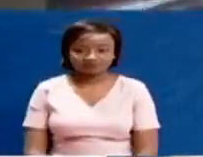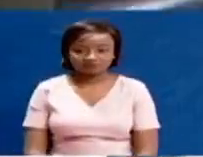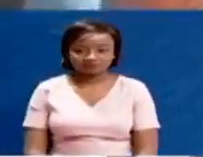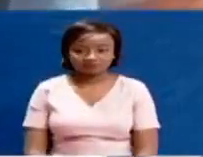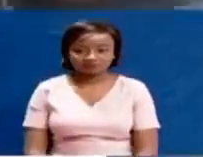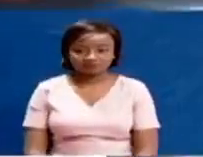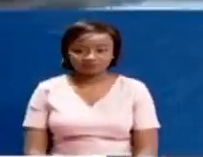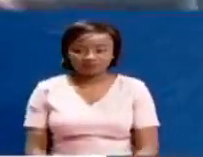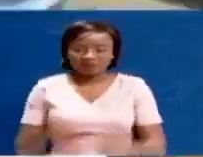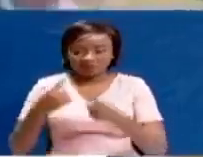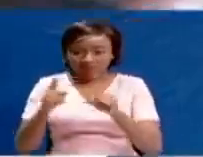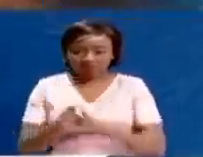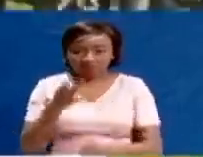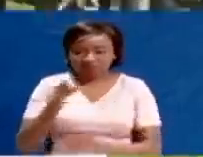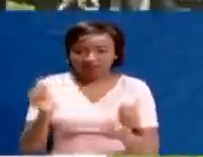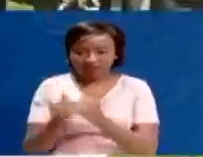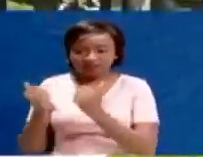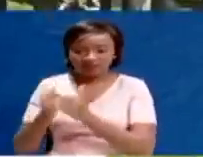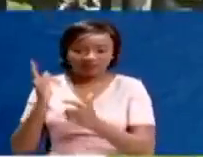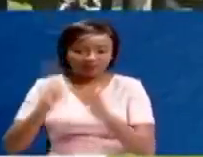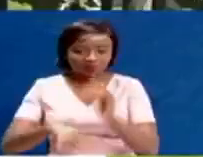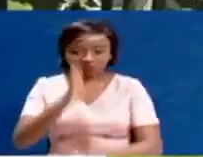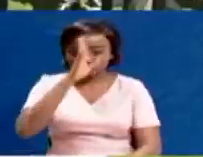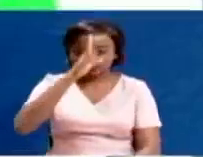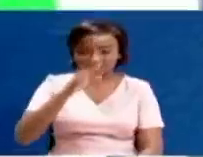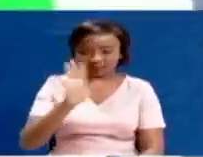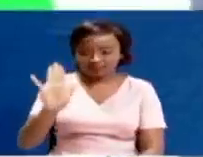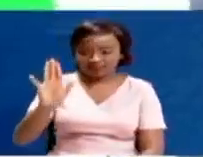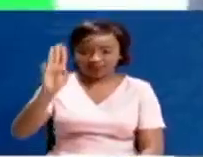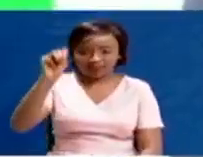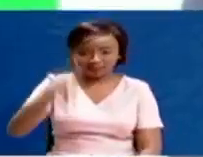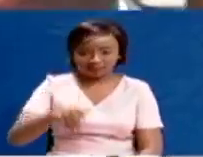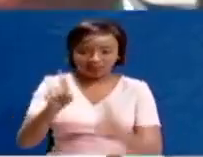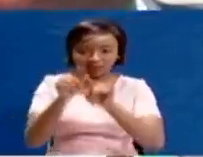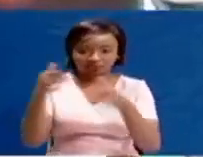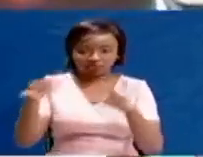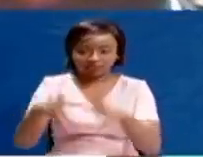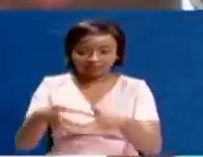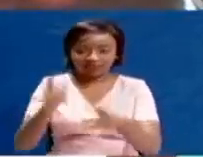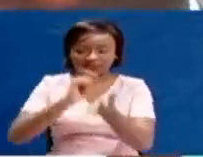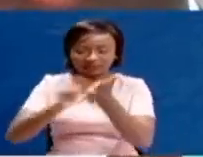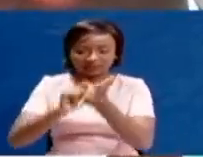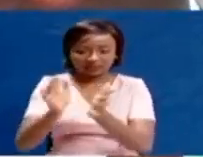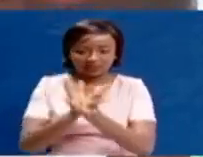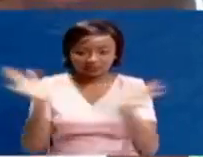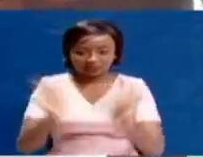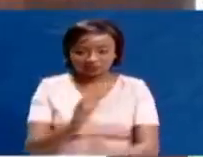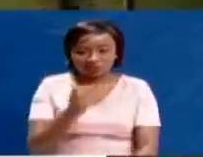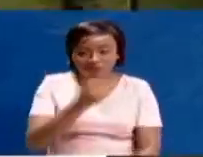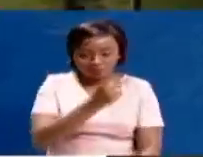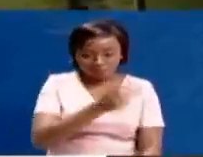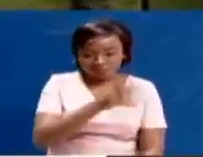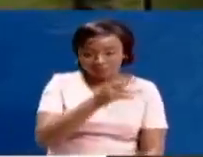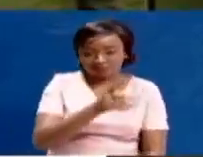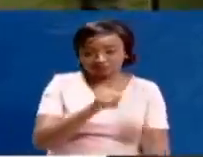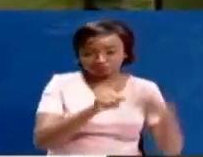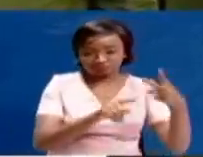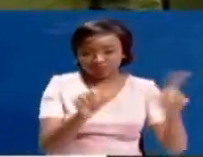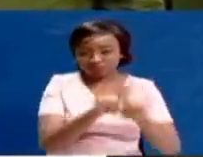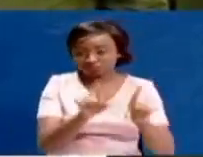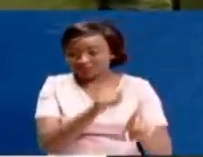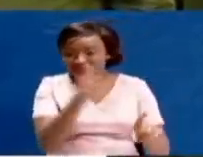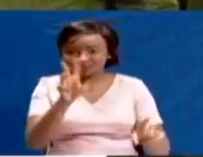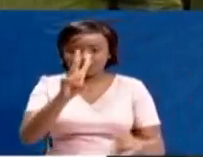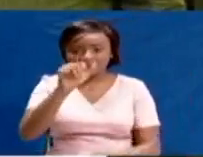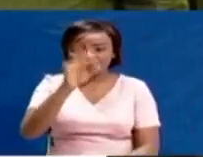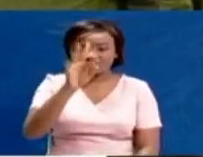Despite the coup staged on Sunday by Tongaren Member of Parliament and Party Secretary General eseli Simiyu, Kandui lawmaker Wafula